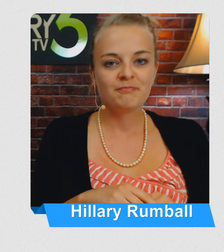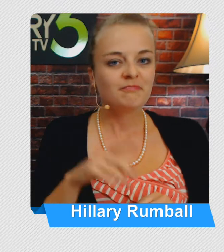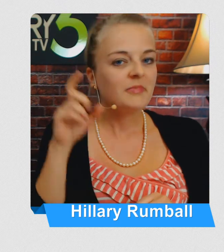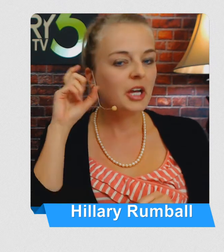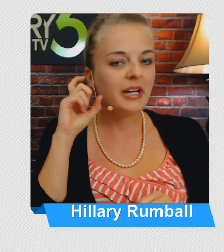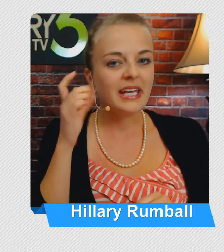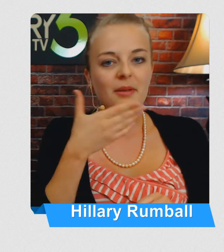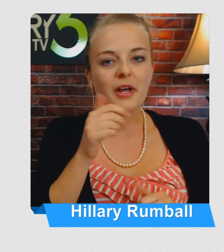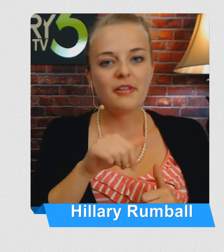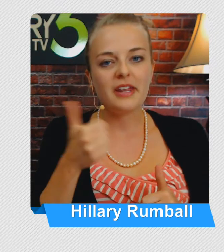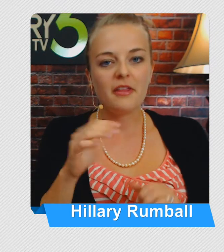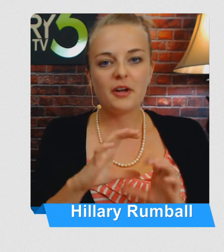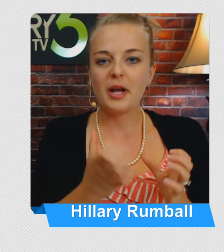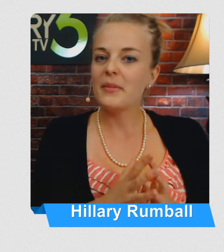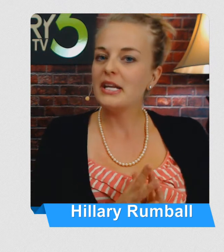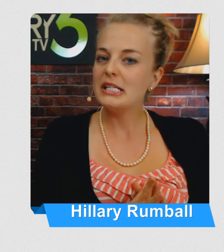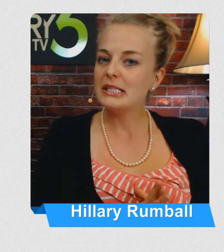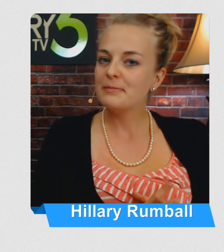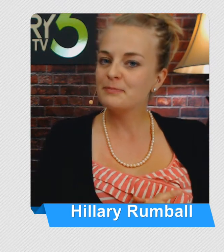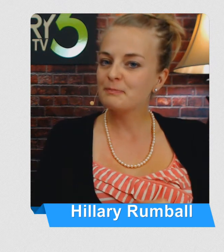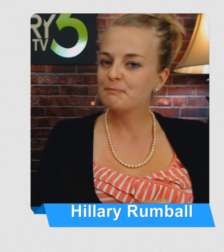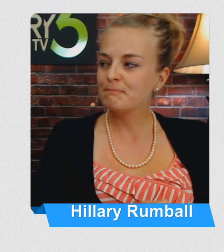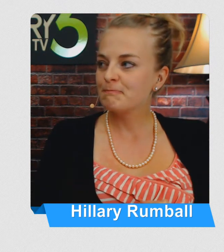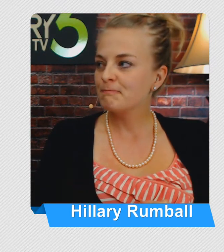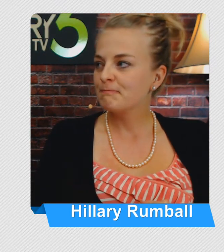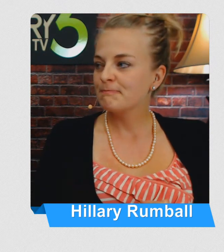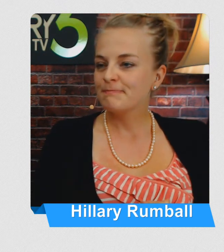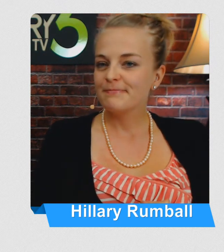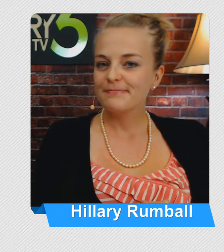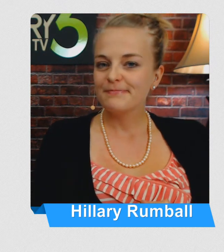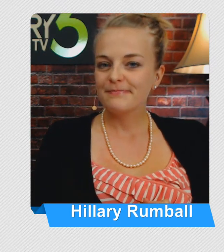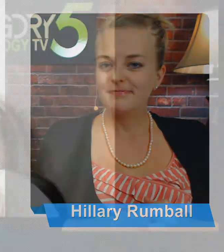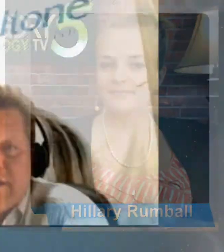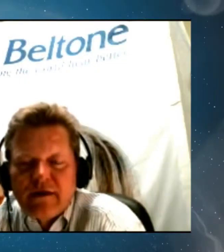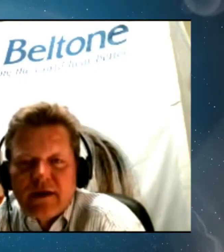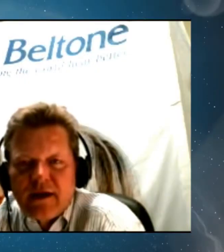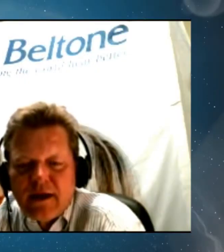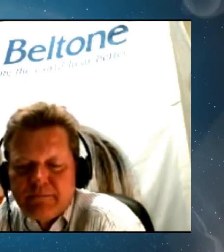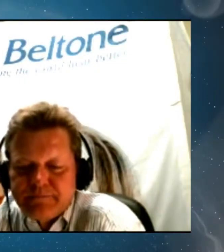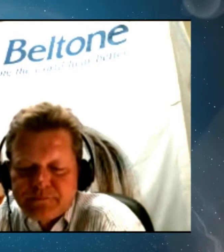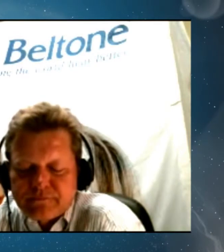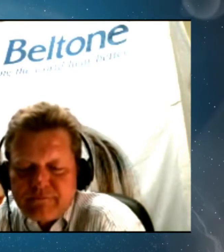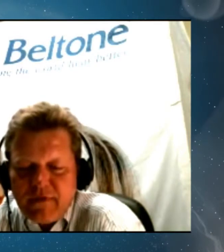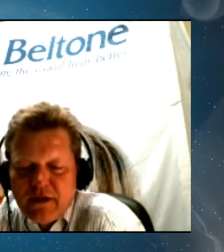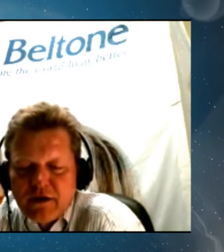hearing aid better than other companies? Well, I think number one,